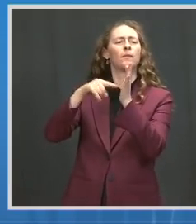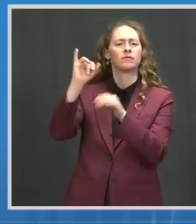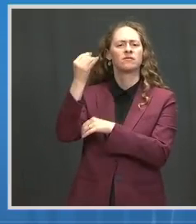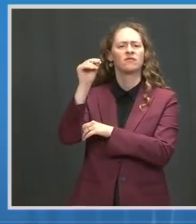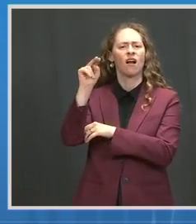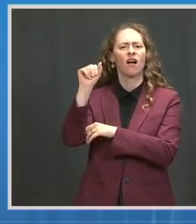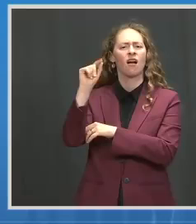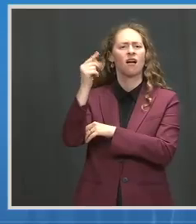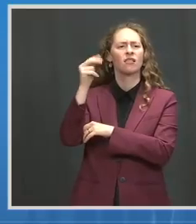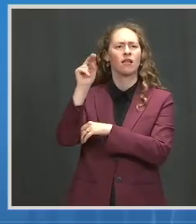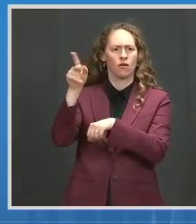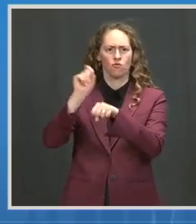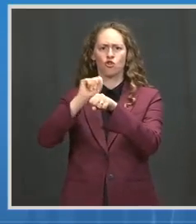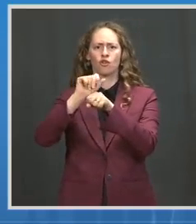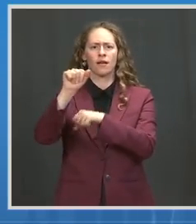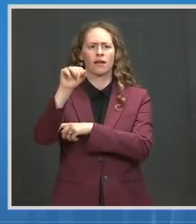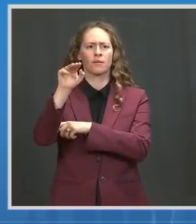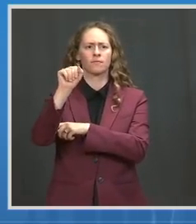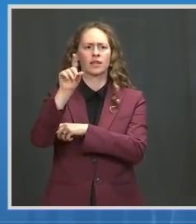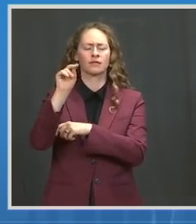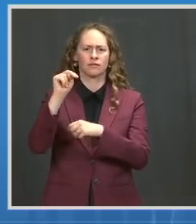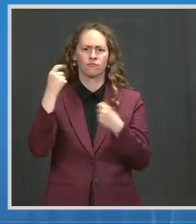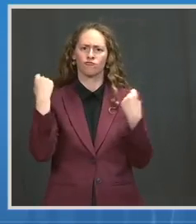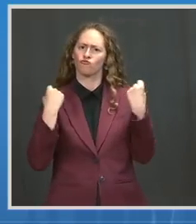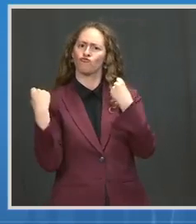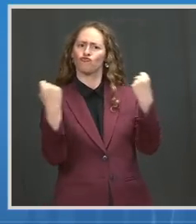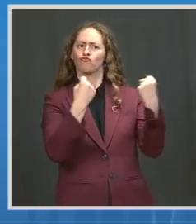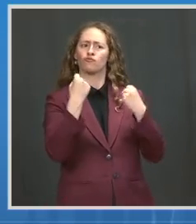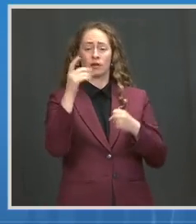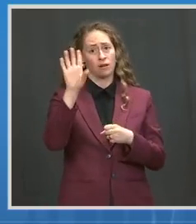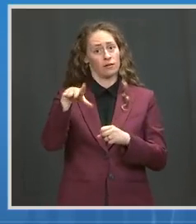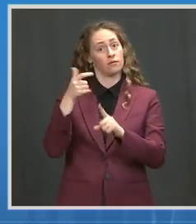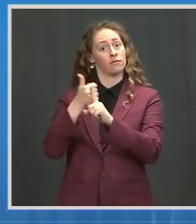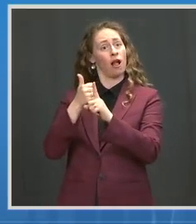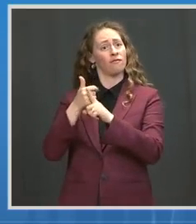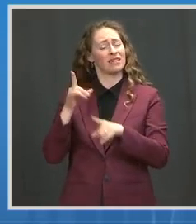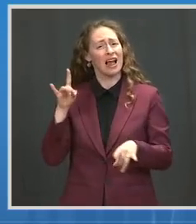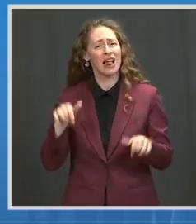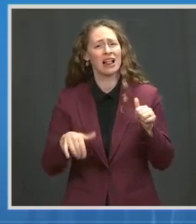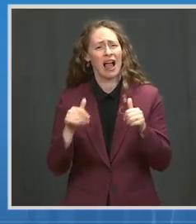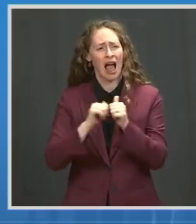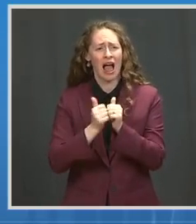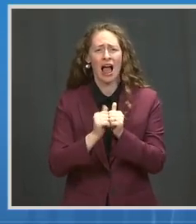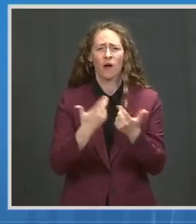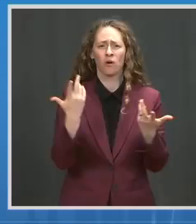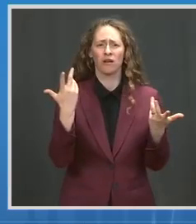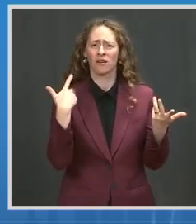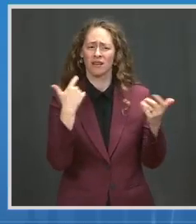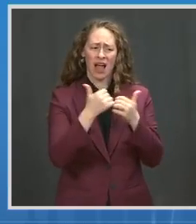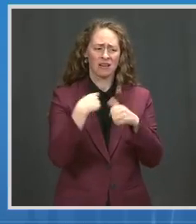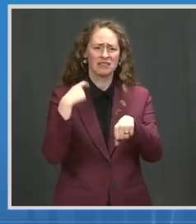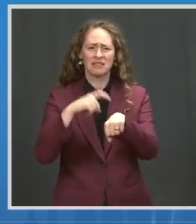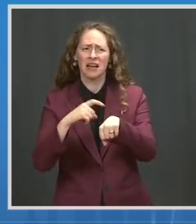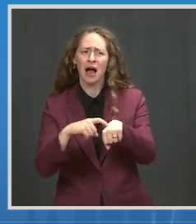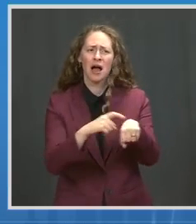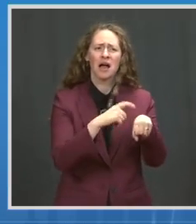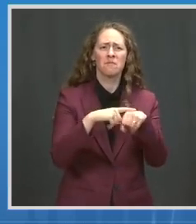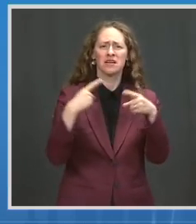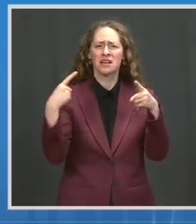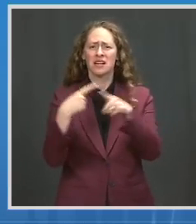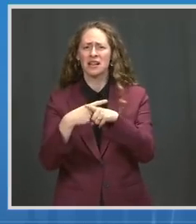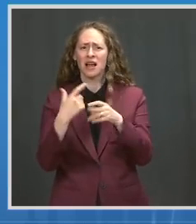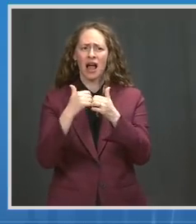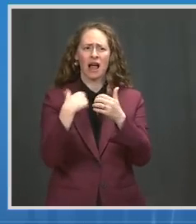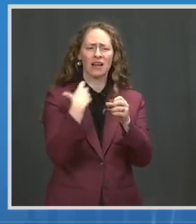kept hemming and hawing about it, and I work all the time. When this Vaximillion